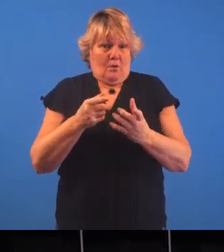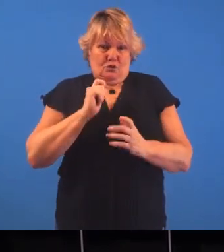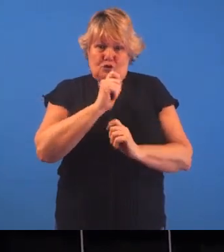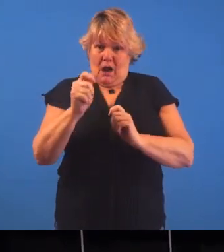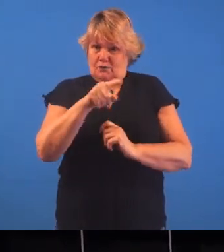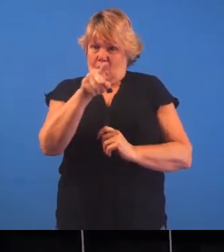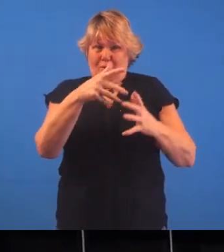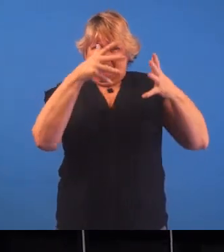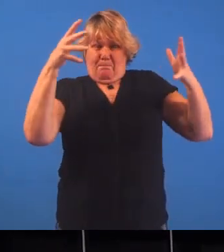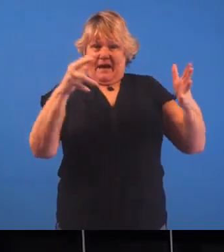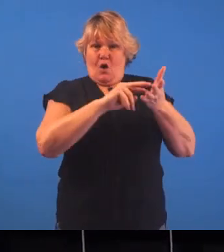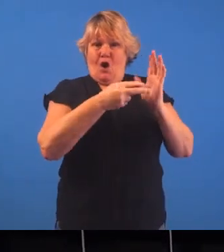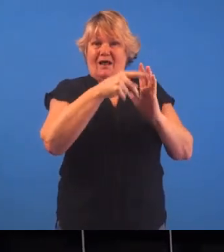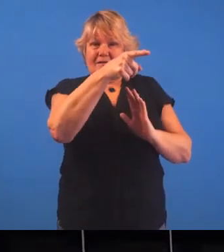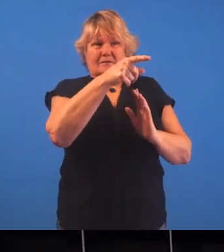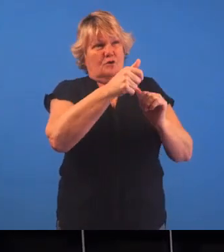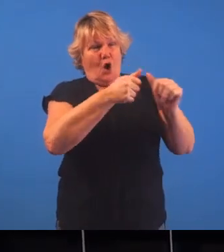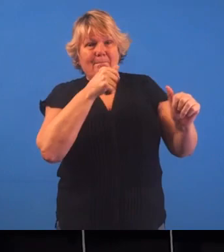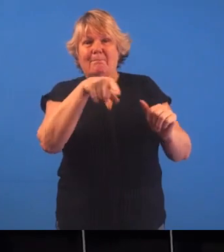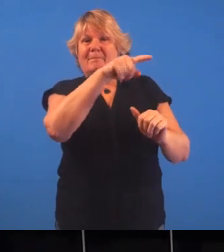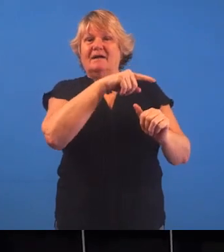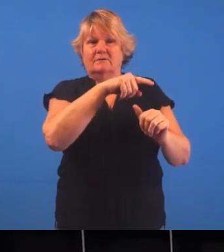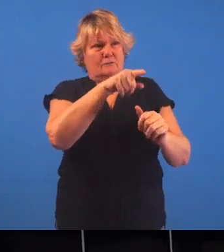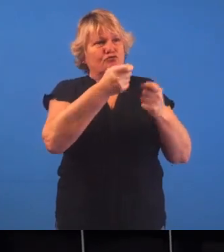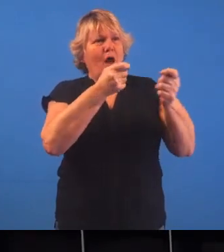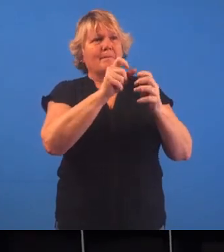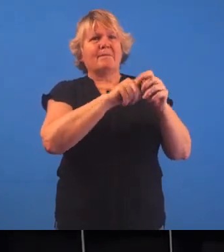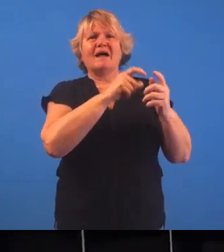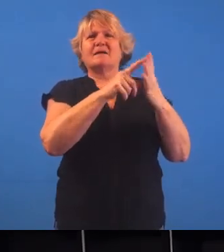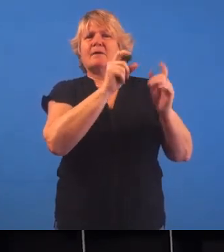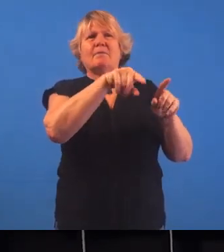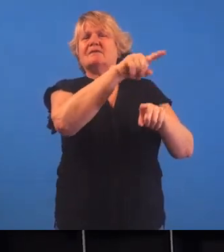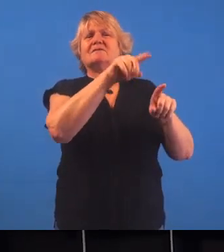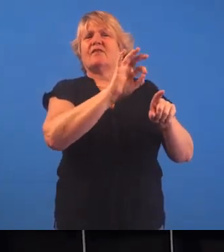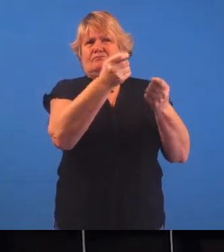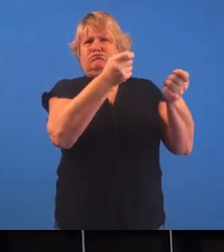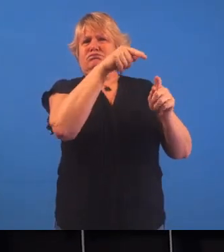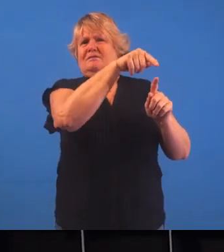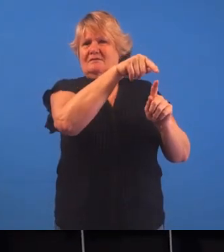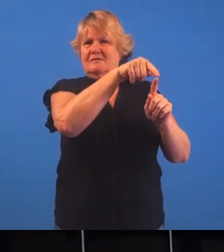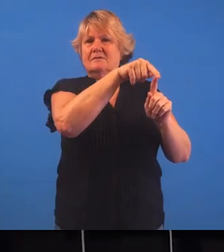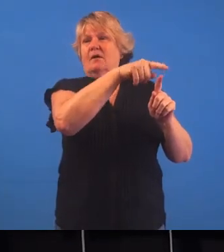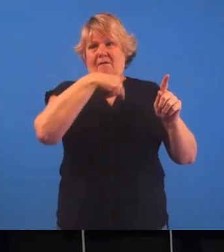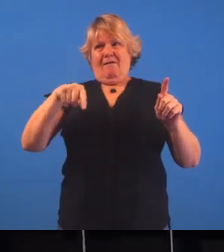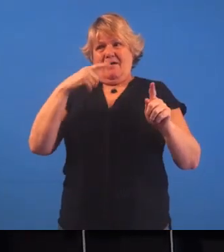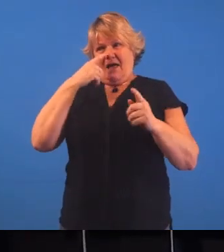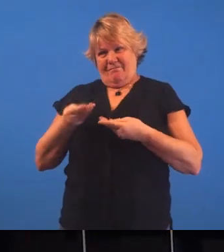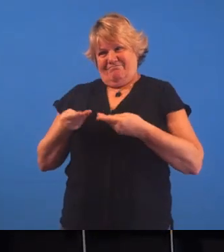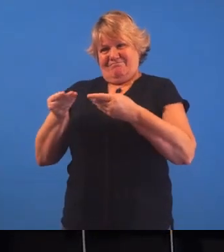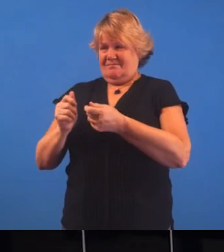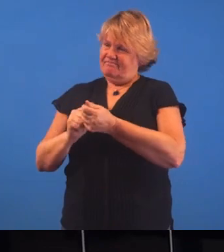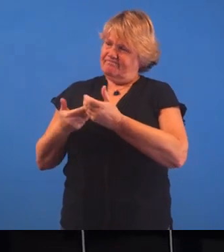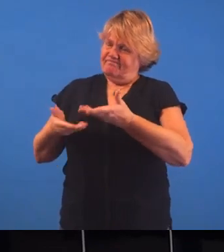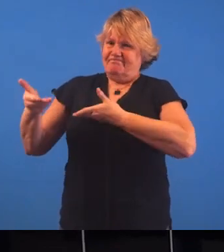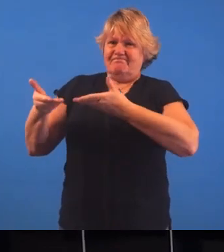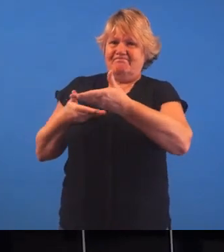So by charging those larger companies and organisations who are not run and controlled by disabled people, I'm then able to